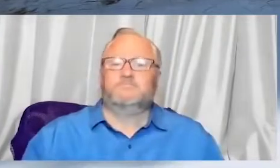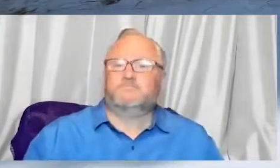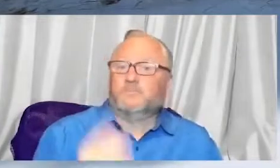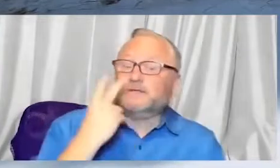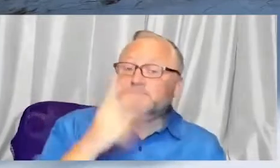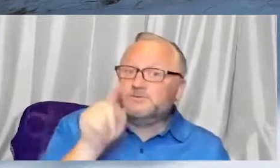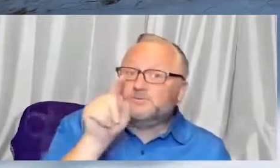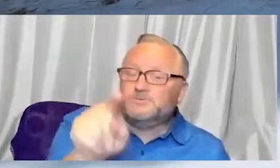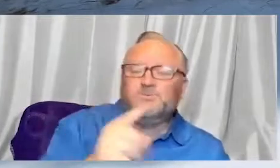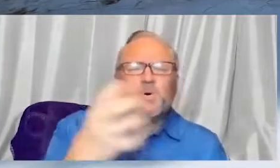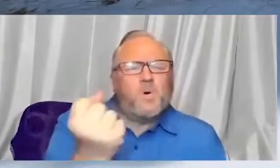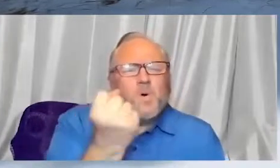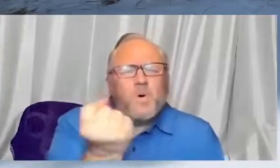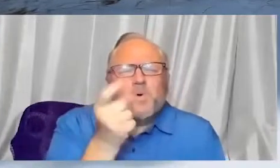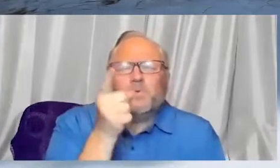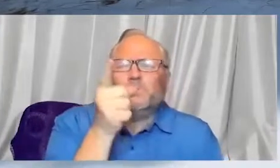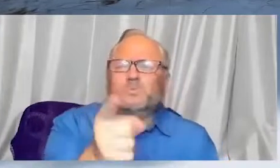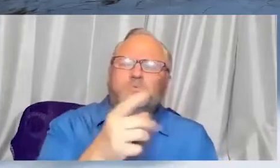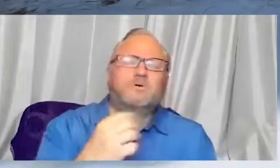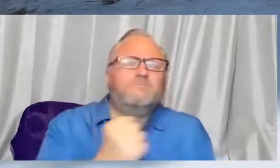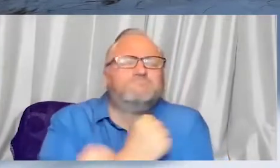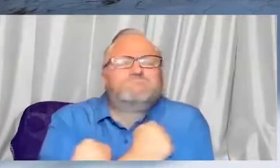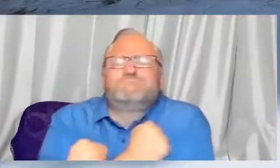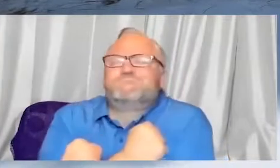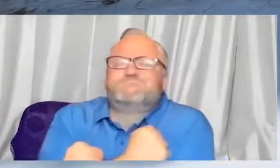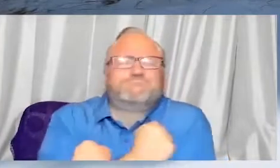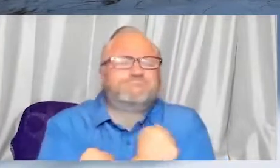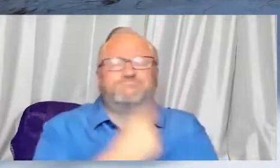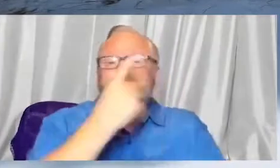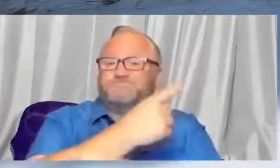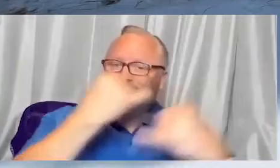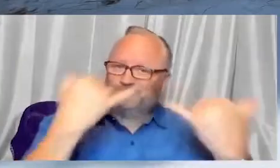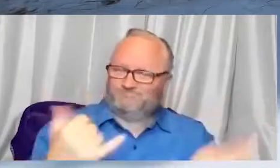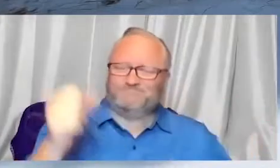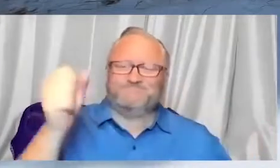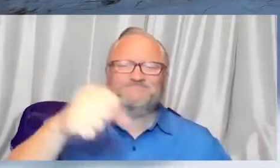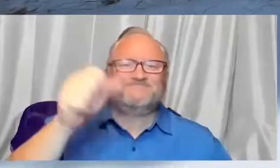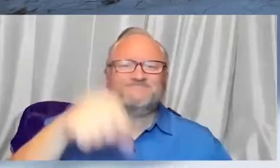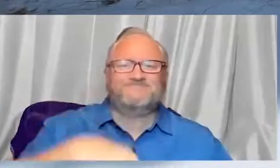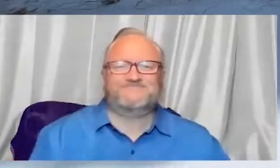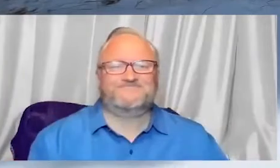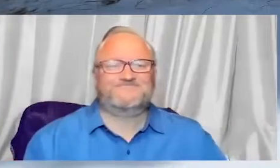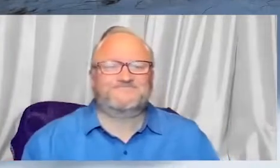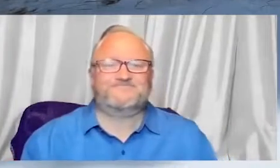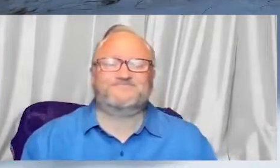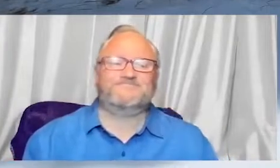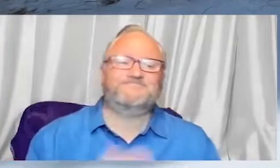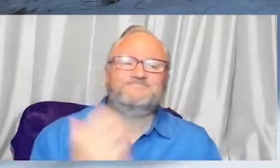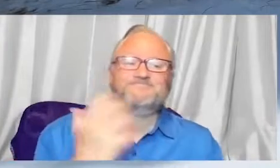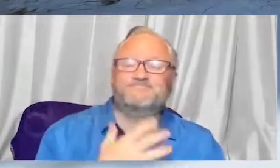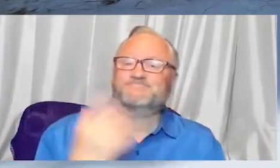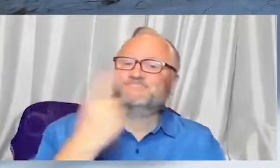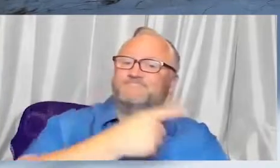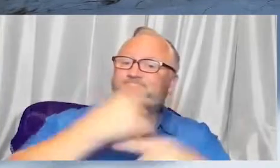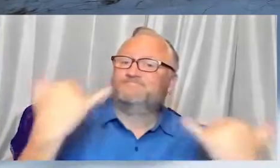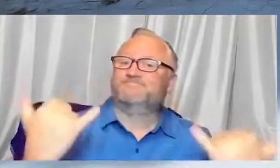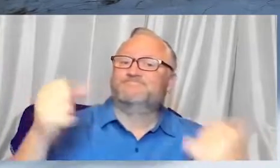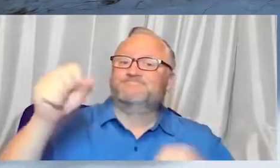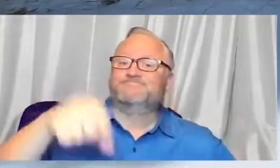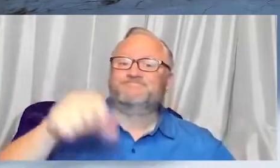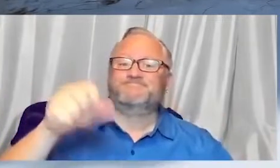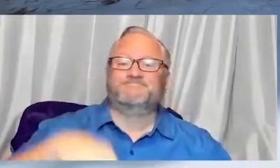you and hold you in love on this day. On this